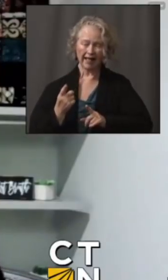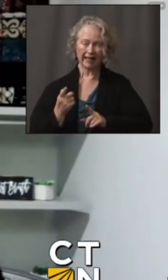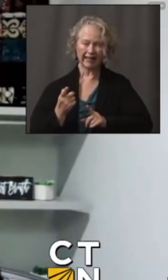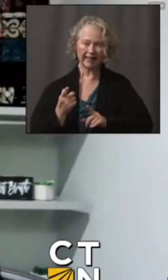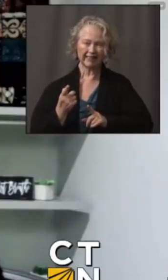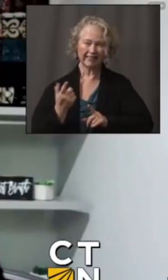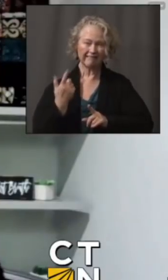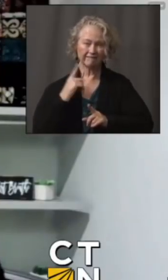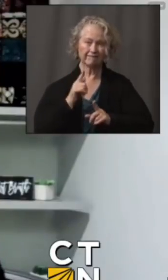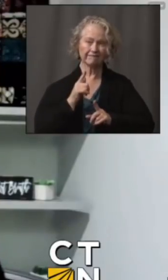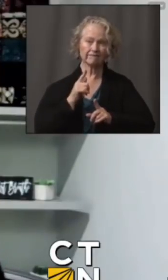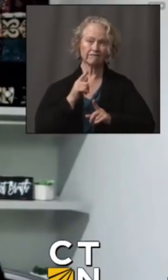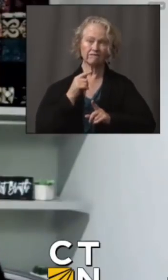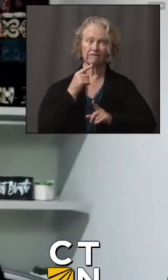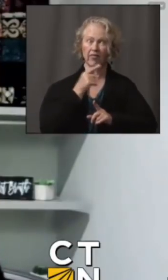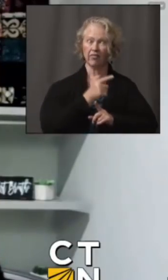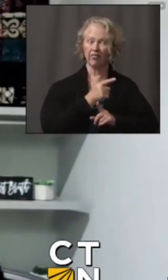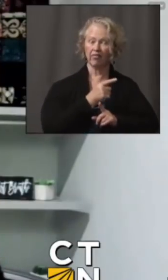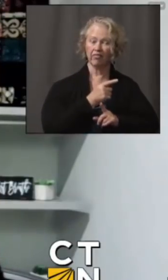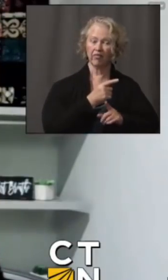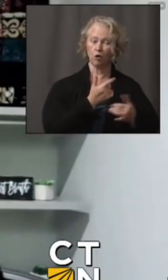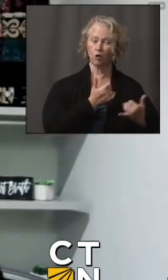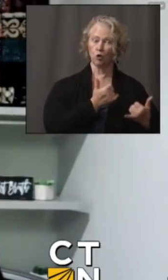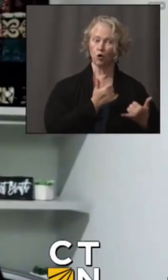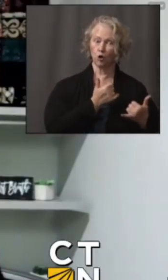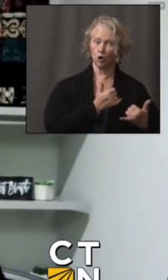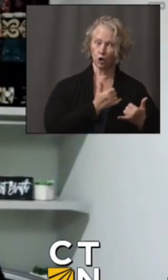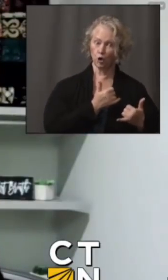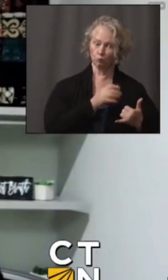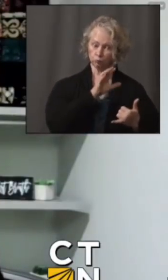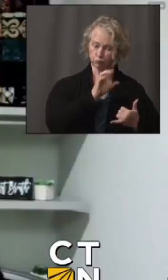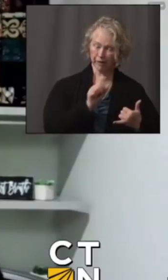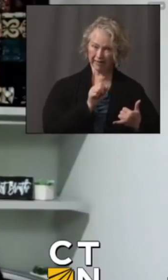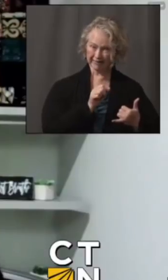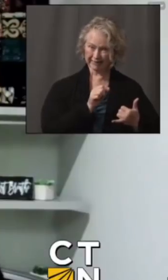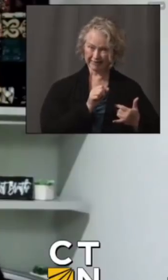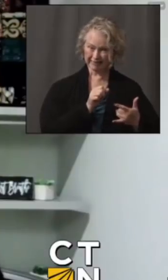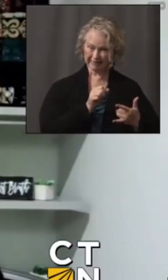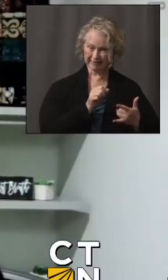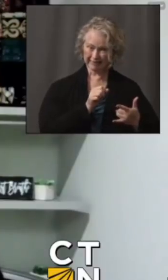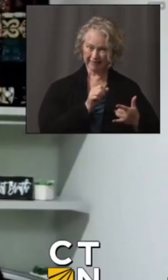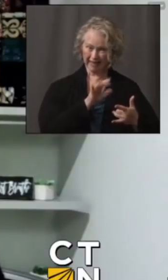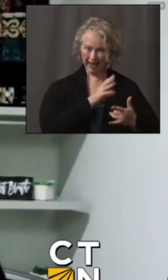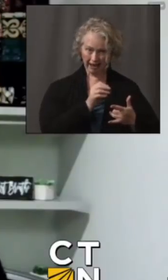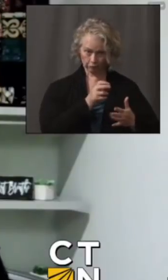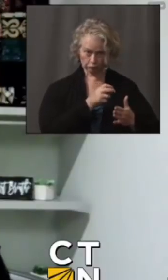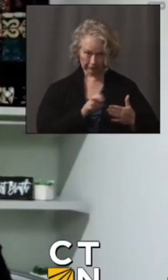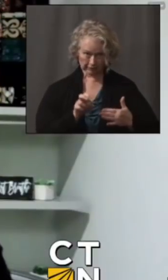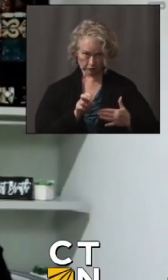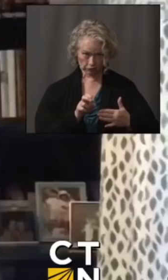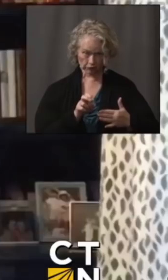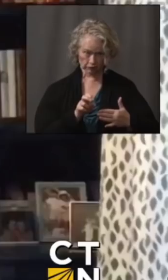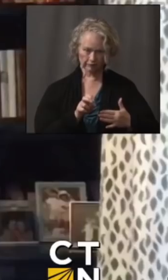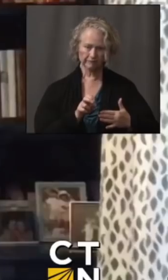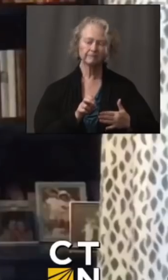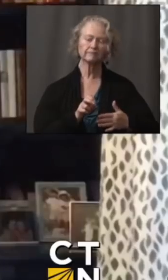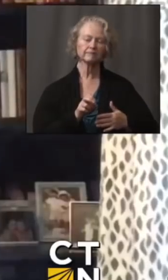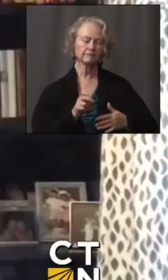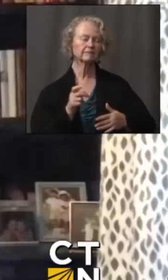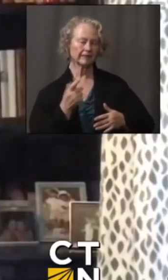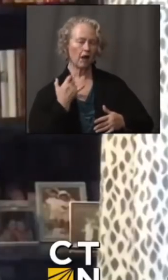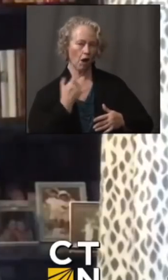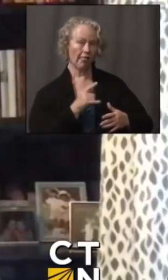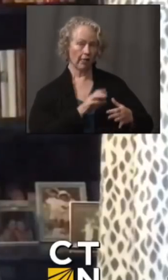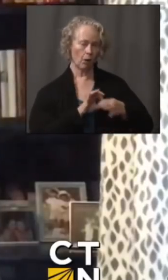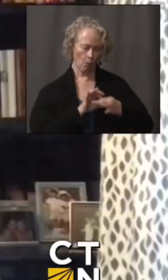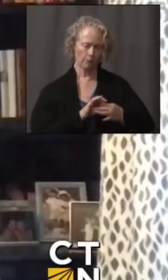about communications with the current administration regarding the transition. And cooperation, yeah.